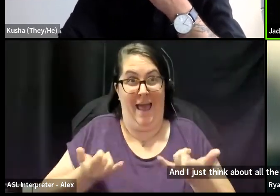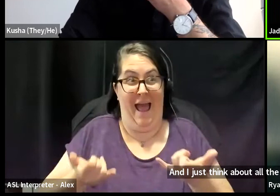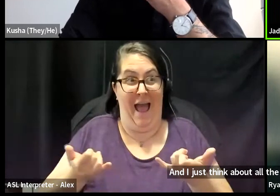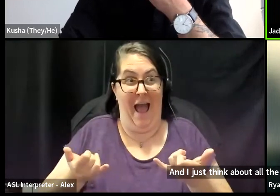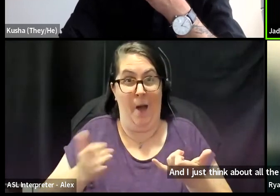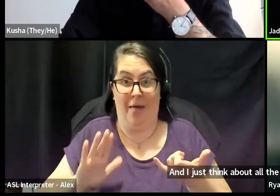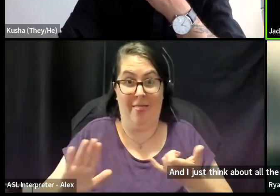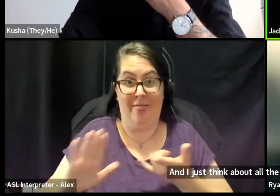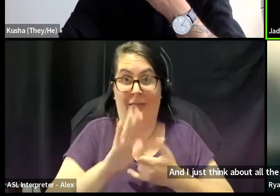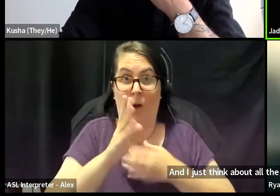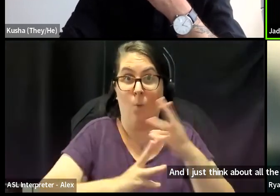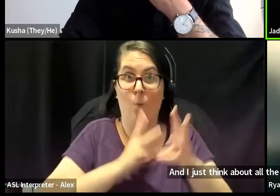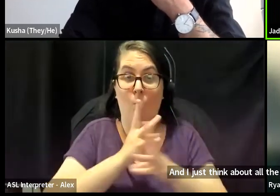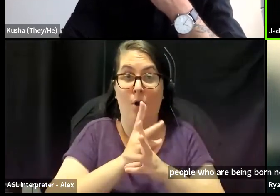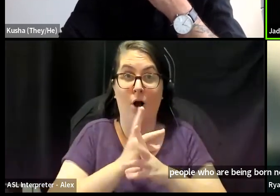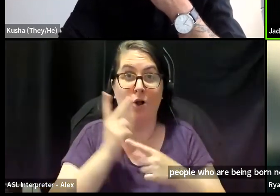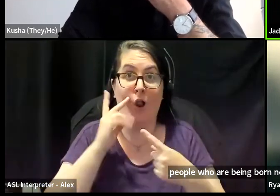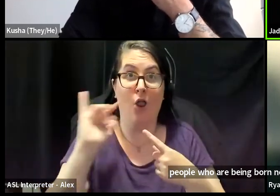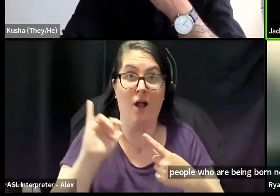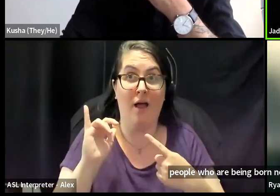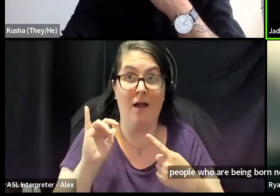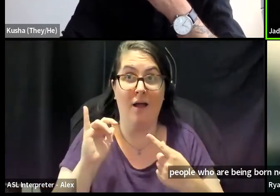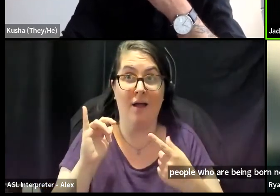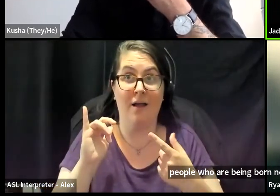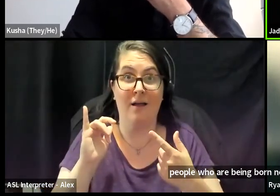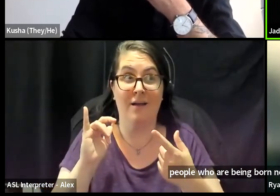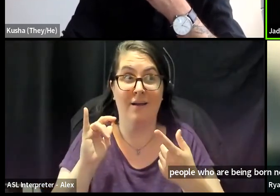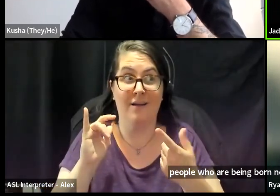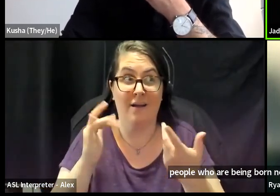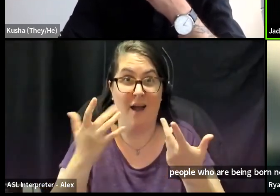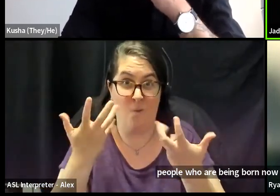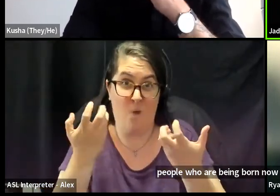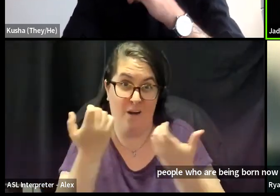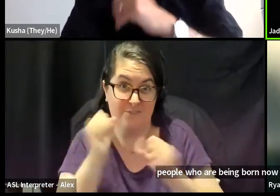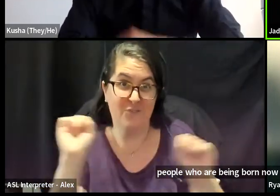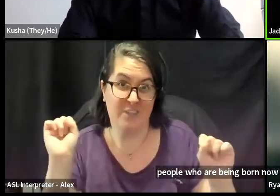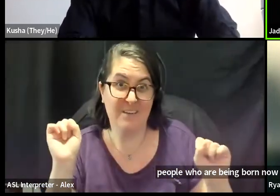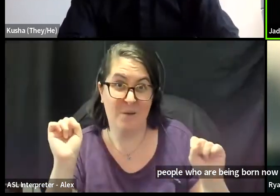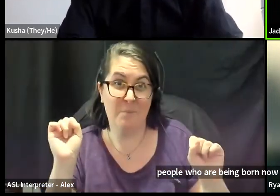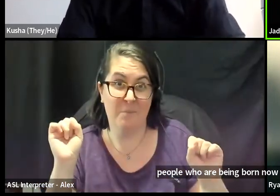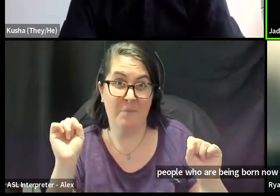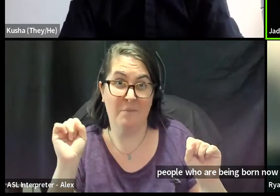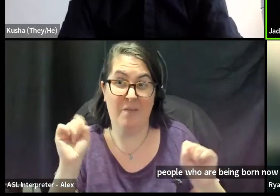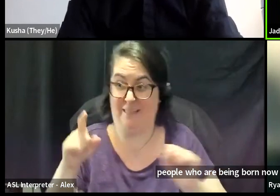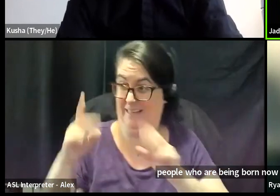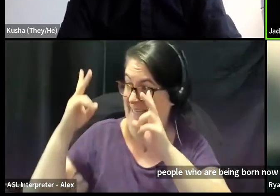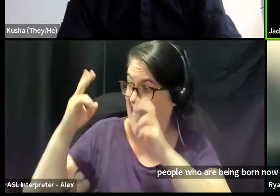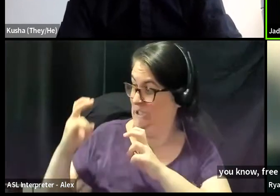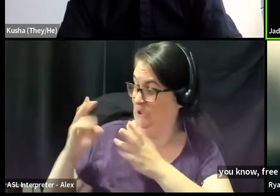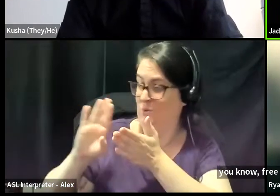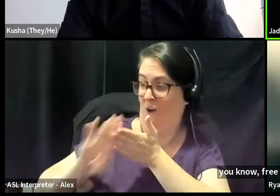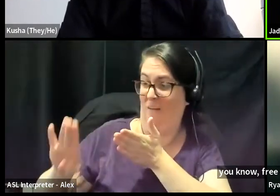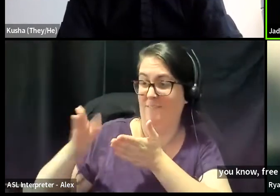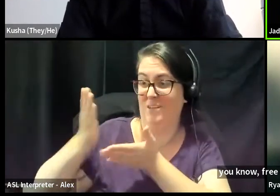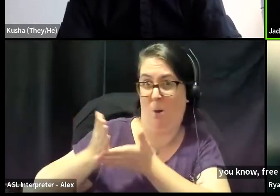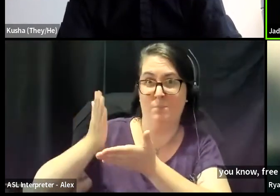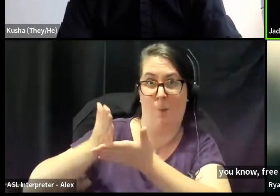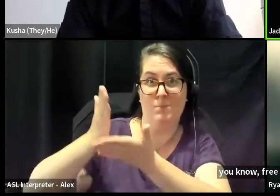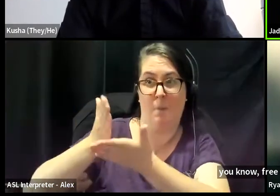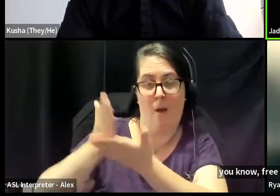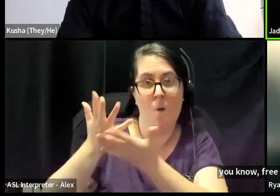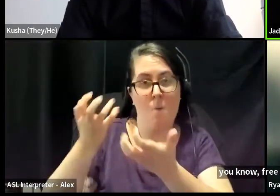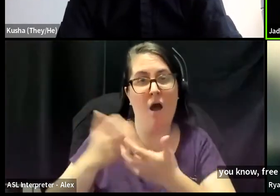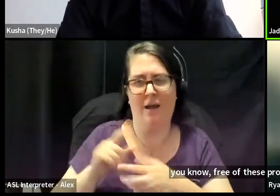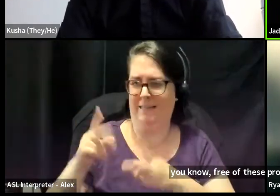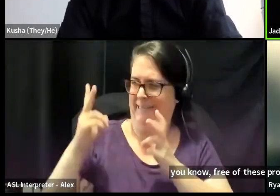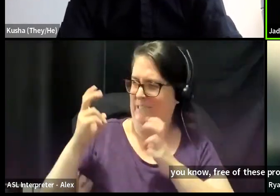want their world to be, free of these problems. Like this shouldn't be an issue